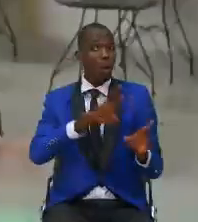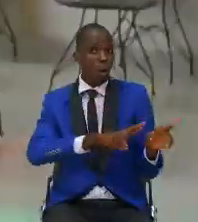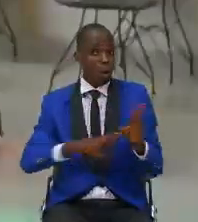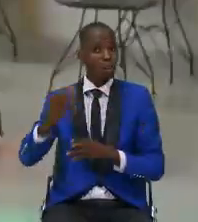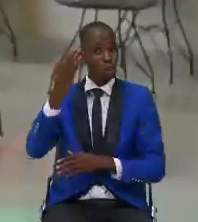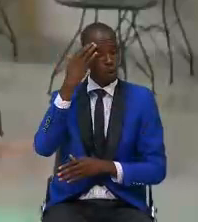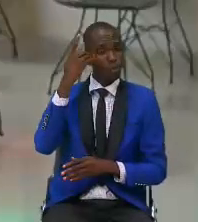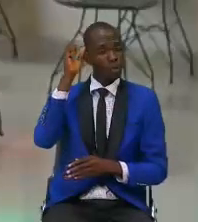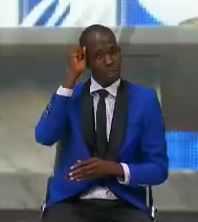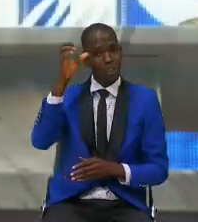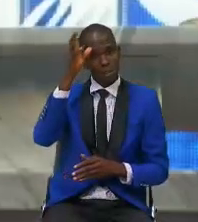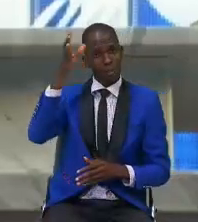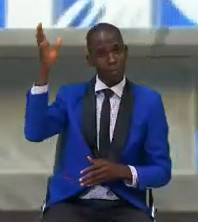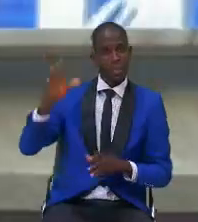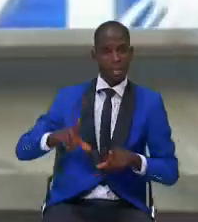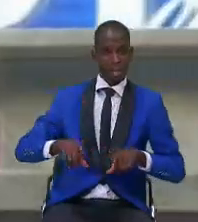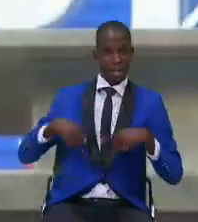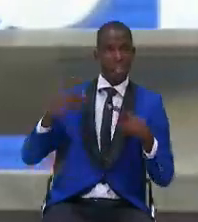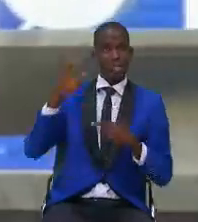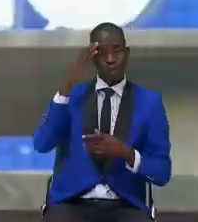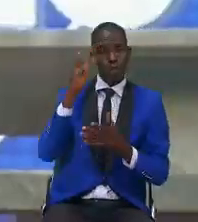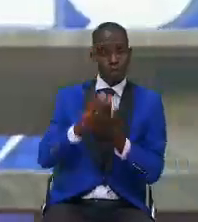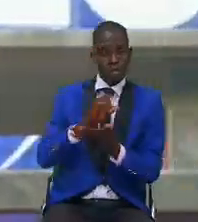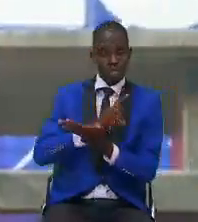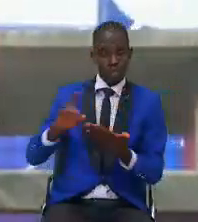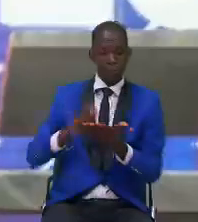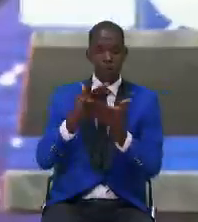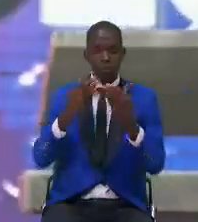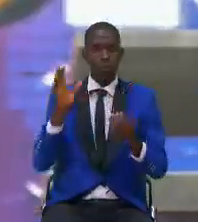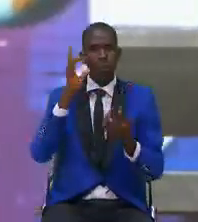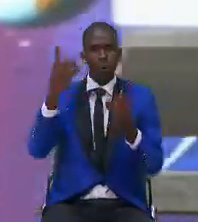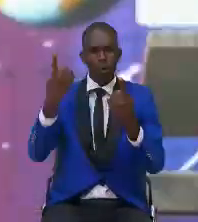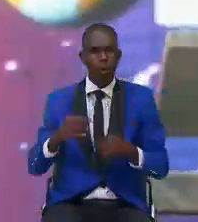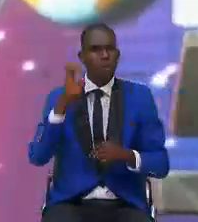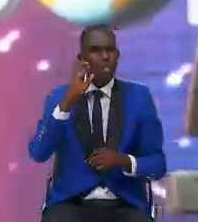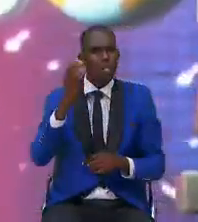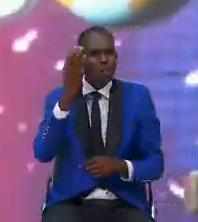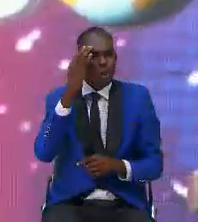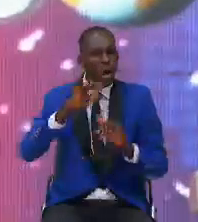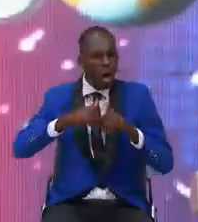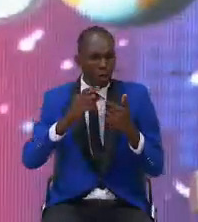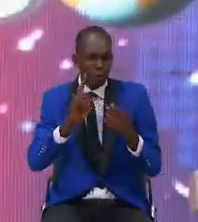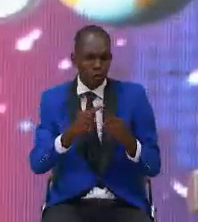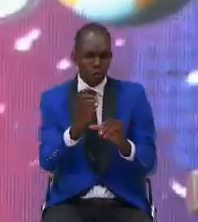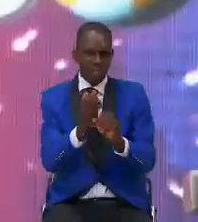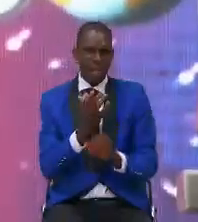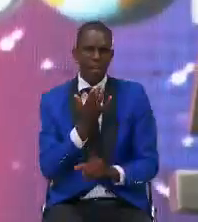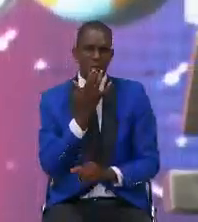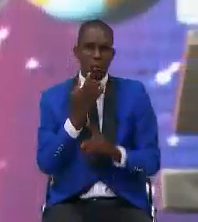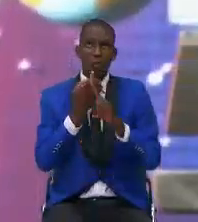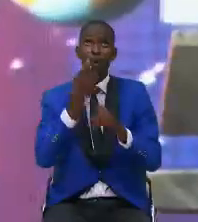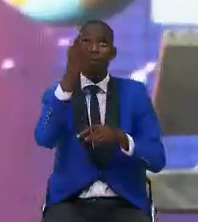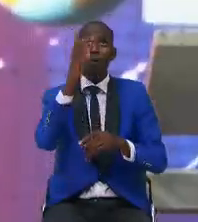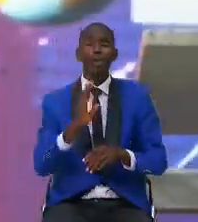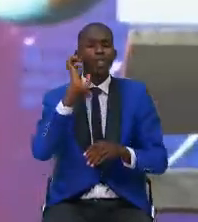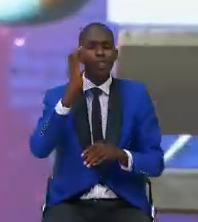way that divine solution will come. He knew the way that he will have favor with God. He knew the way that his